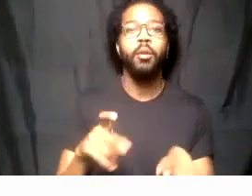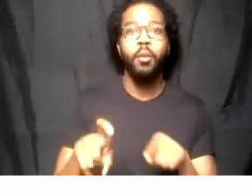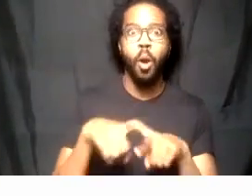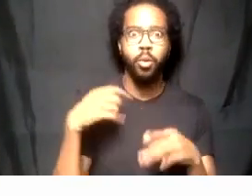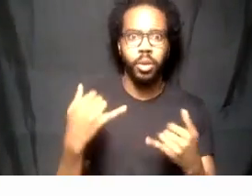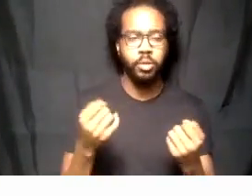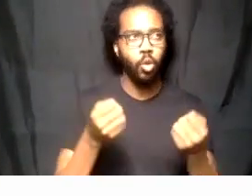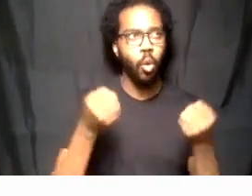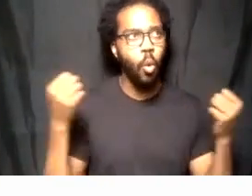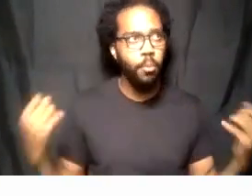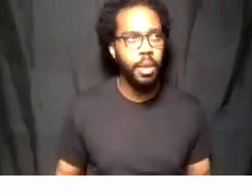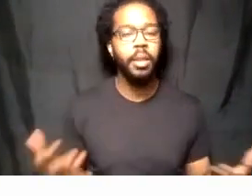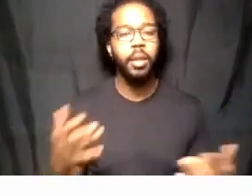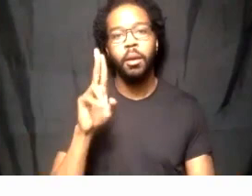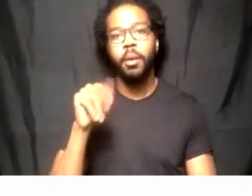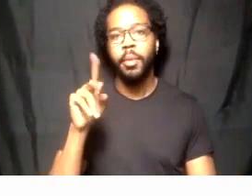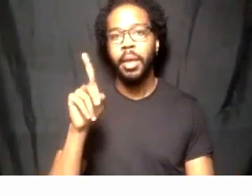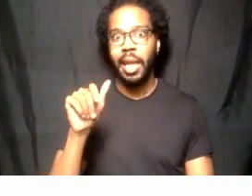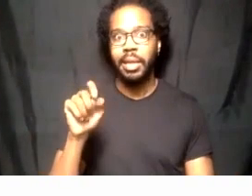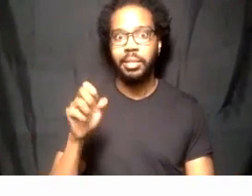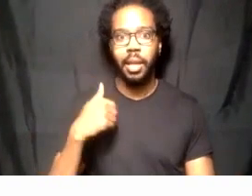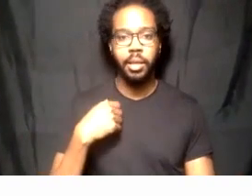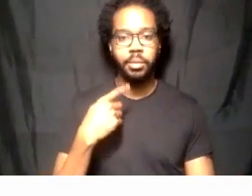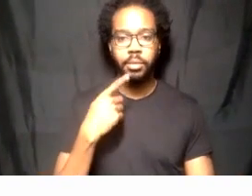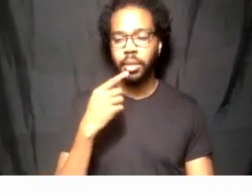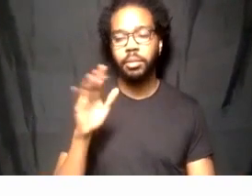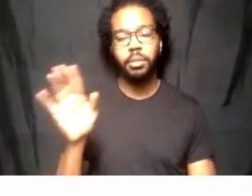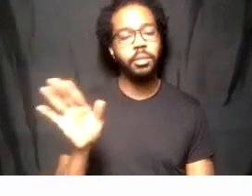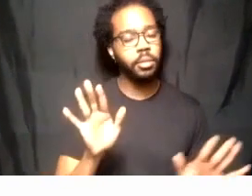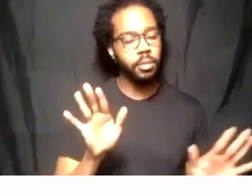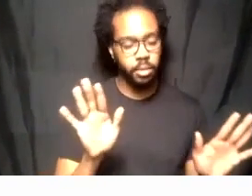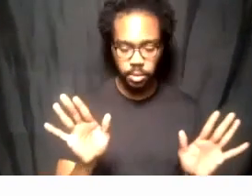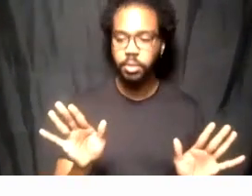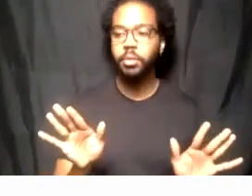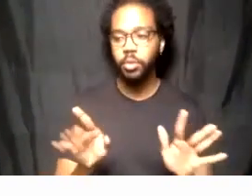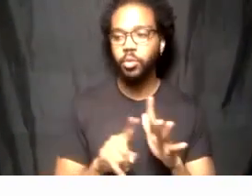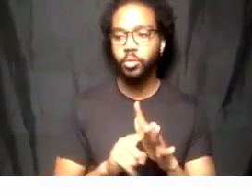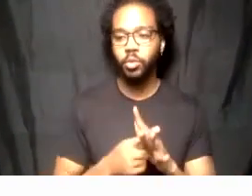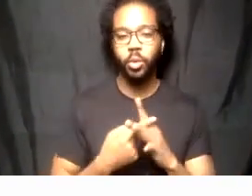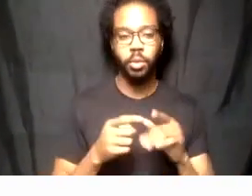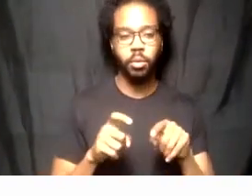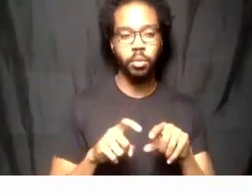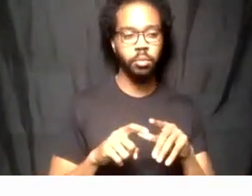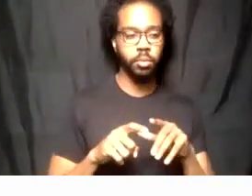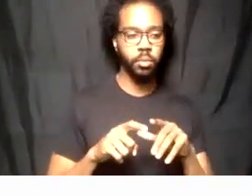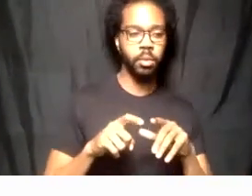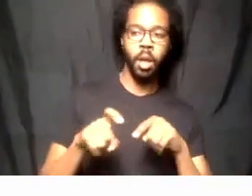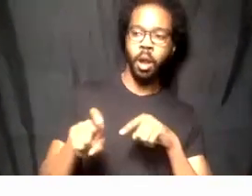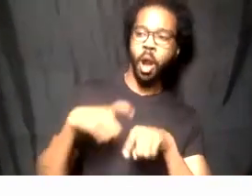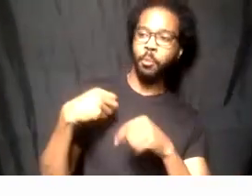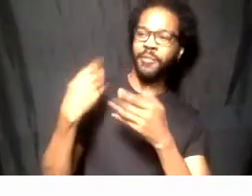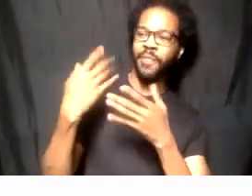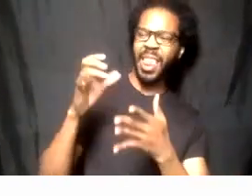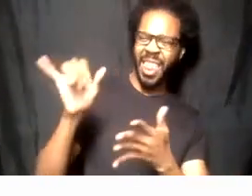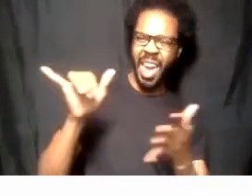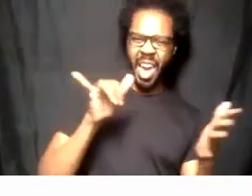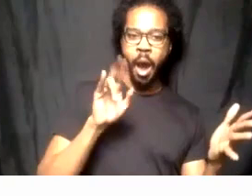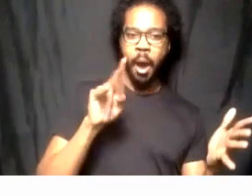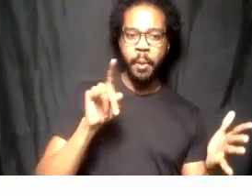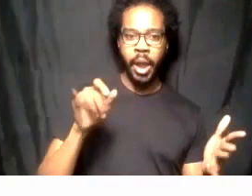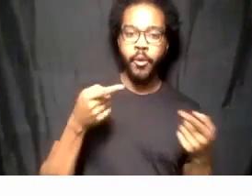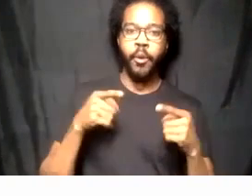many updates that I had said to a couple people here that they need to start the call by providing those updates in the call.